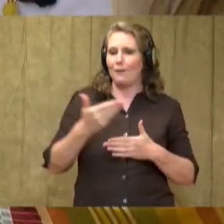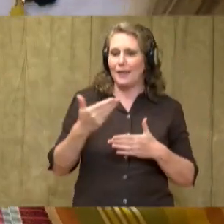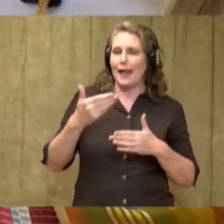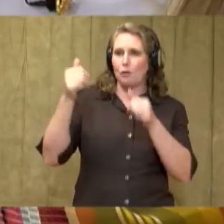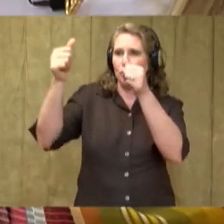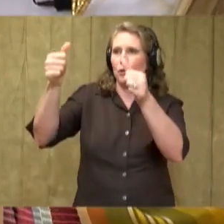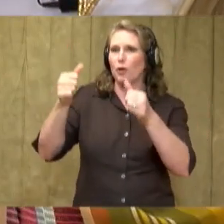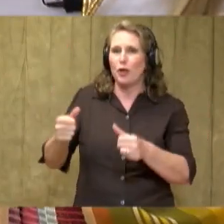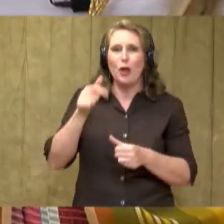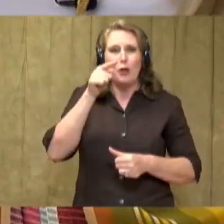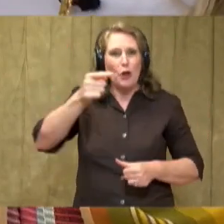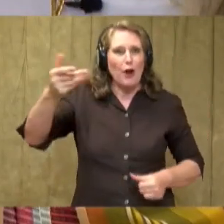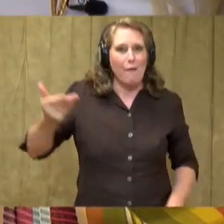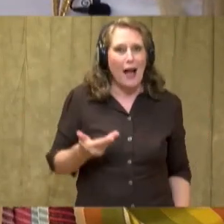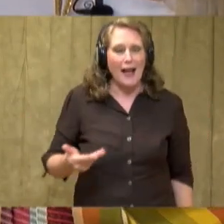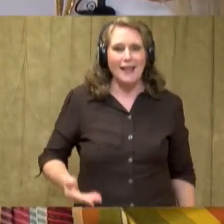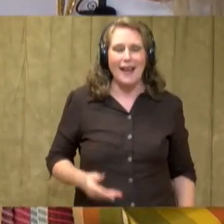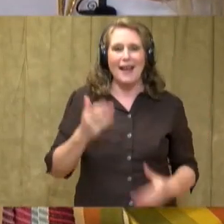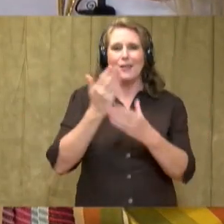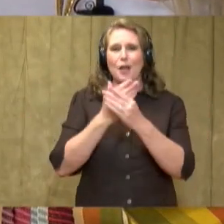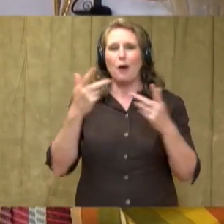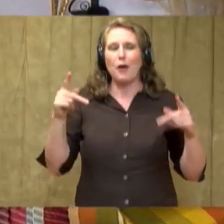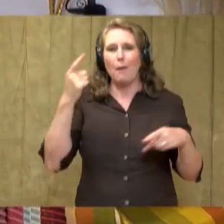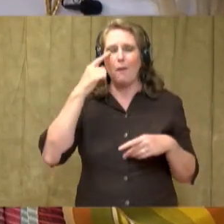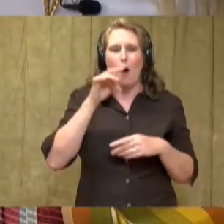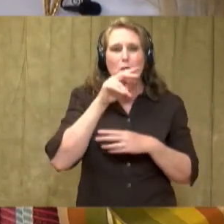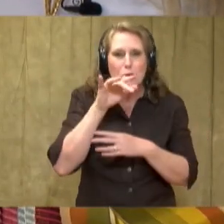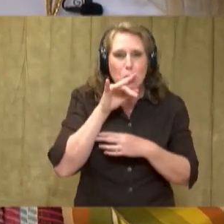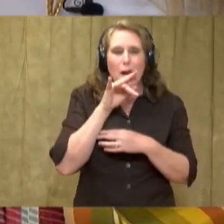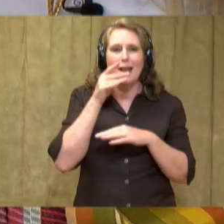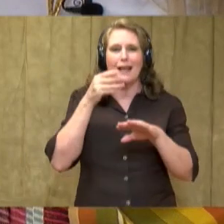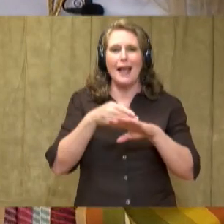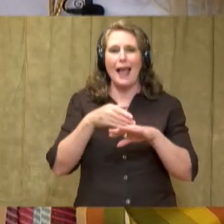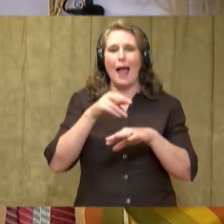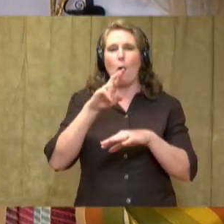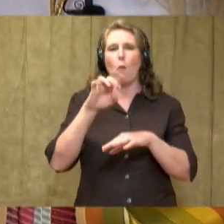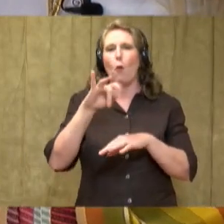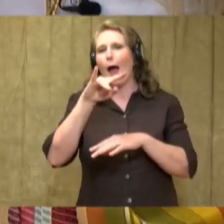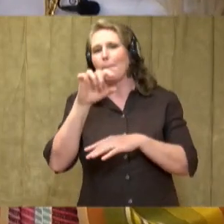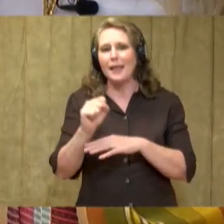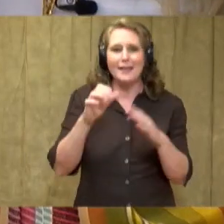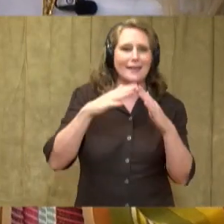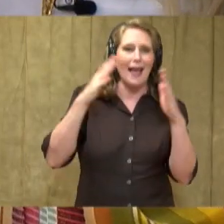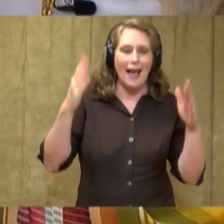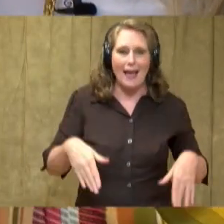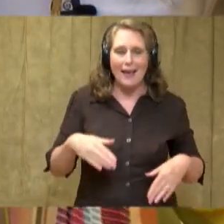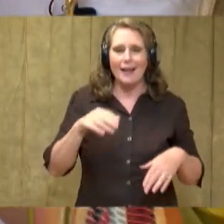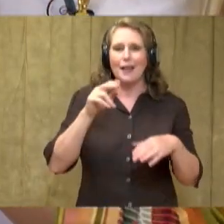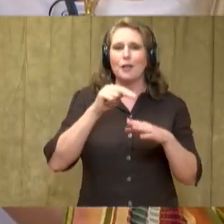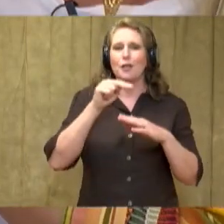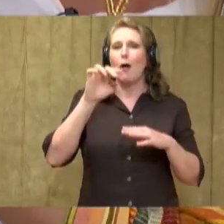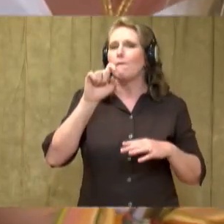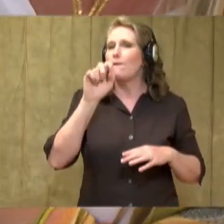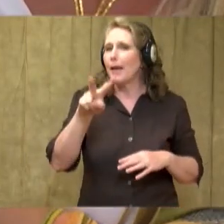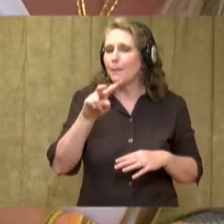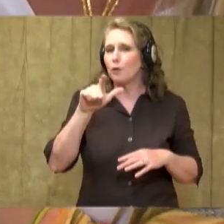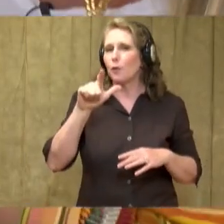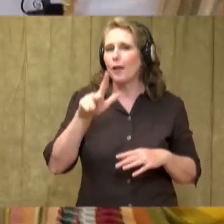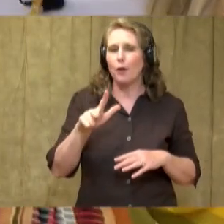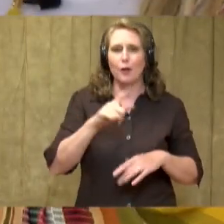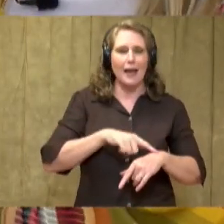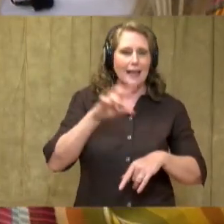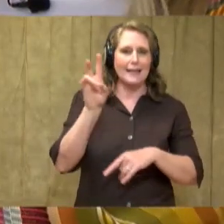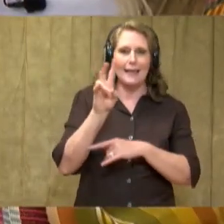that says, "You're invited. Taco party for dragons at Robbie's house, November 23rd at 7